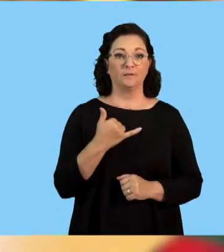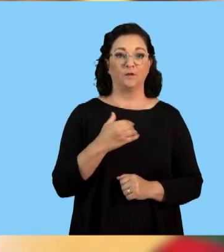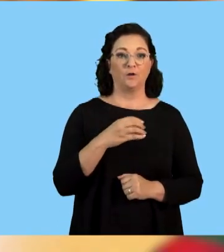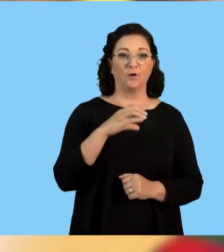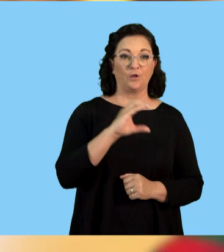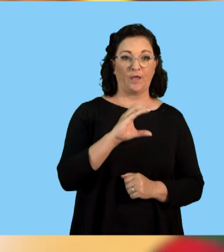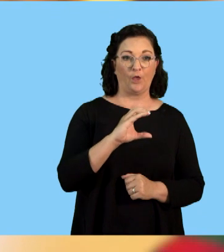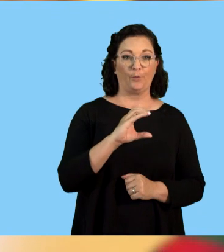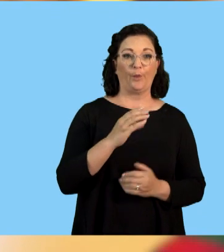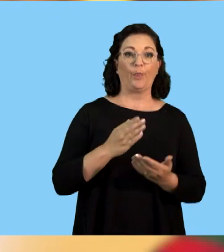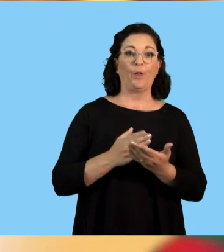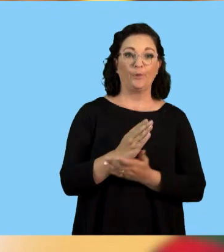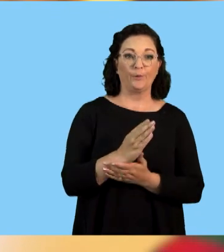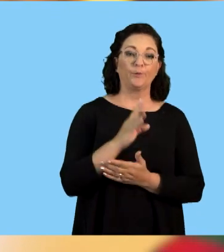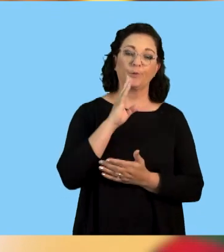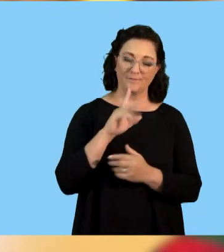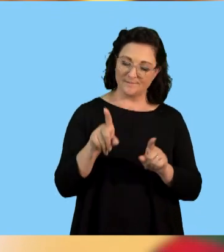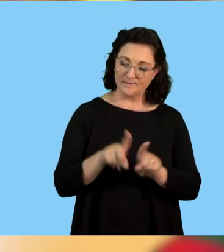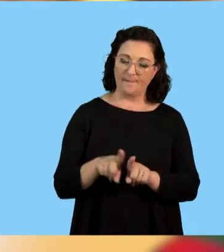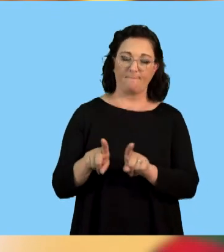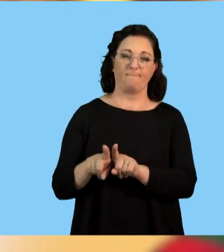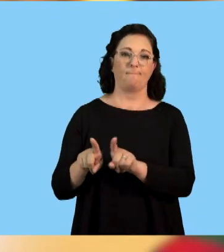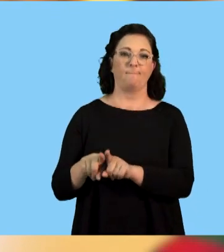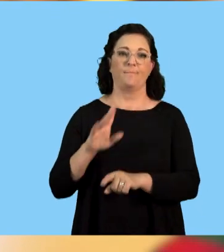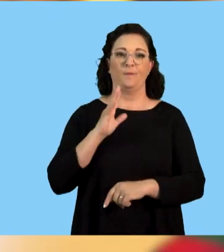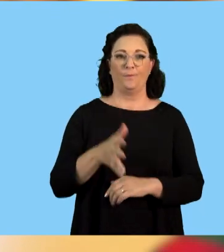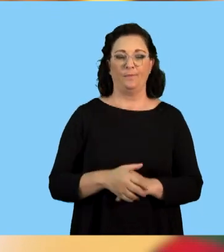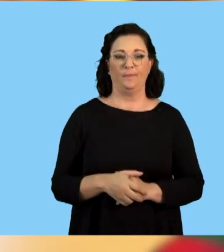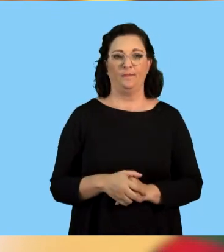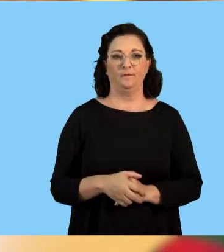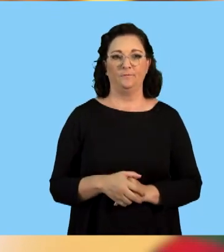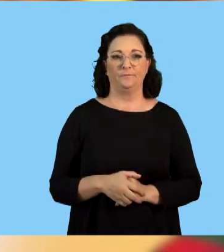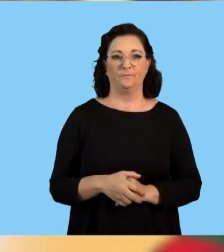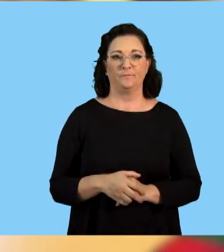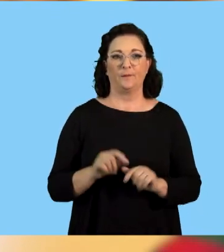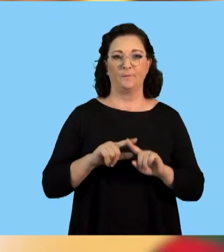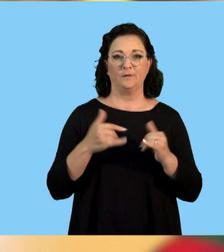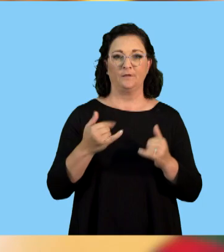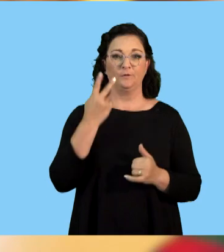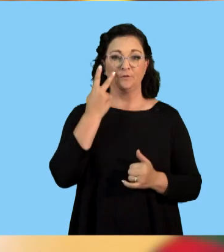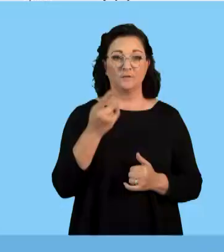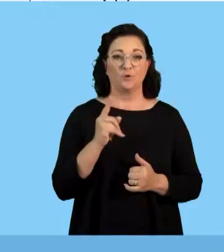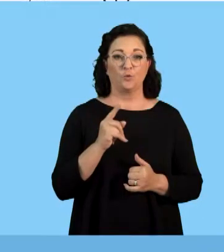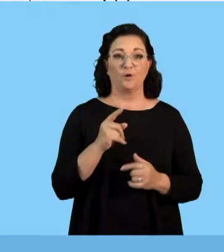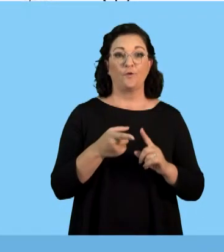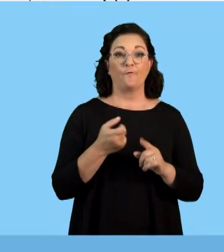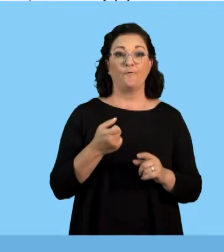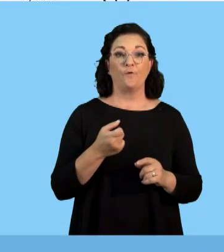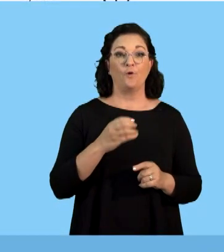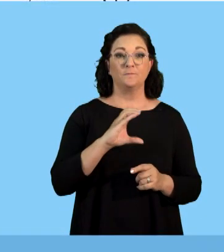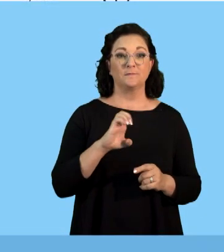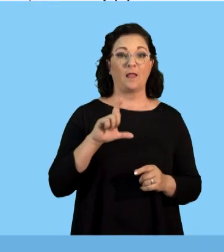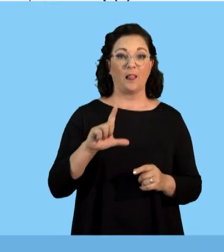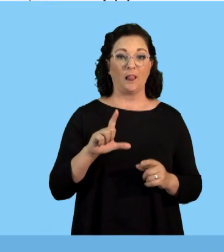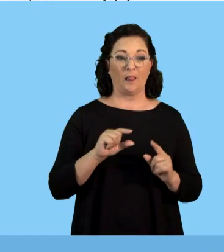then mean that the current passing through those light bulbs is going to be the same. So now when looking at the current coming from the cell, so